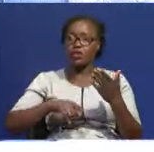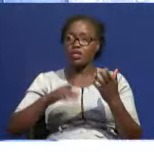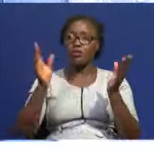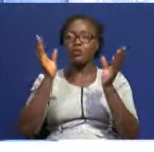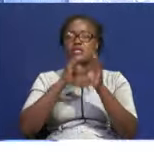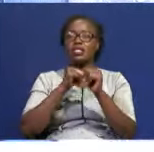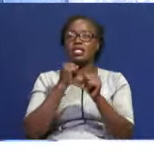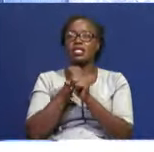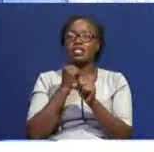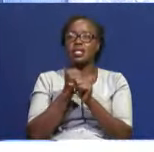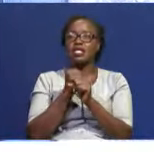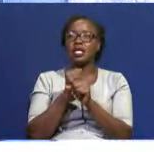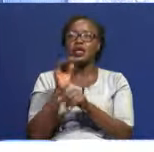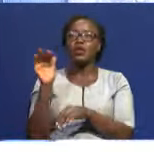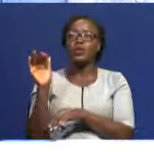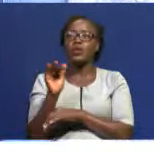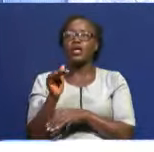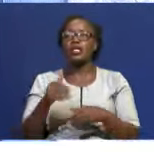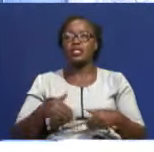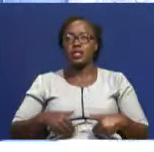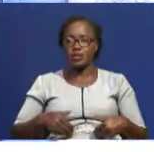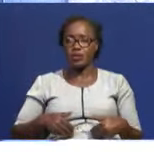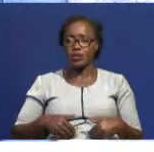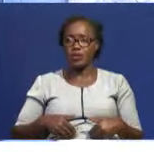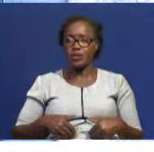done, we urge the youth